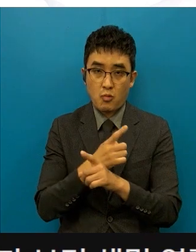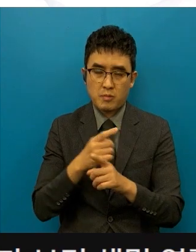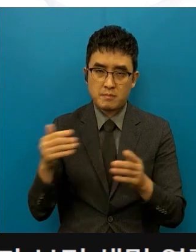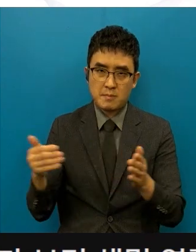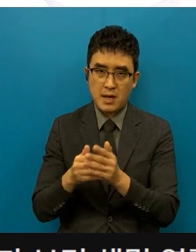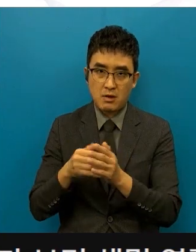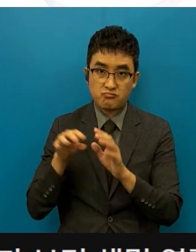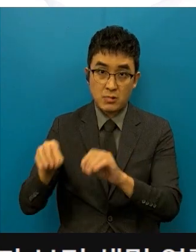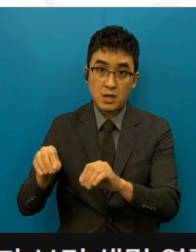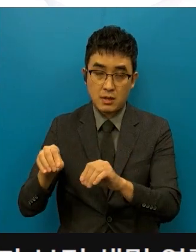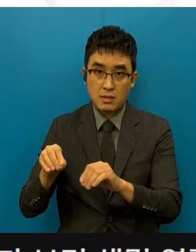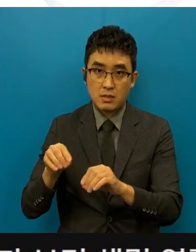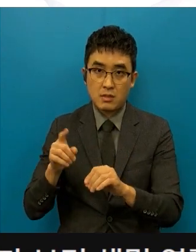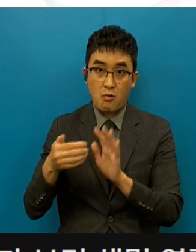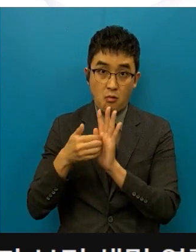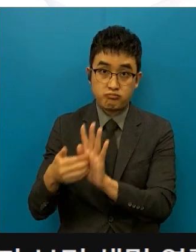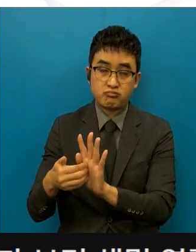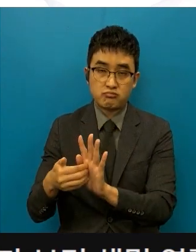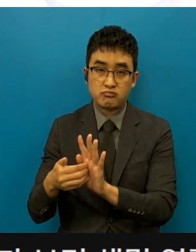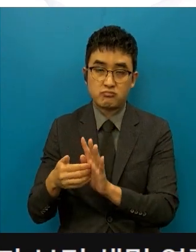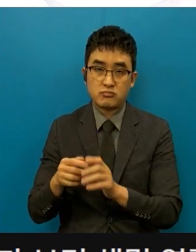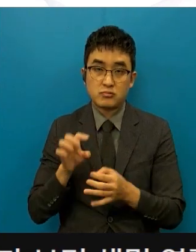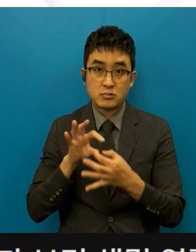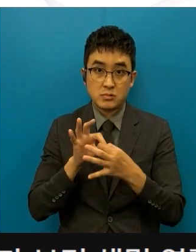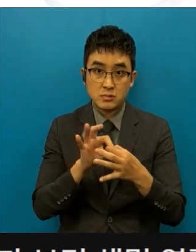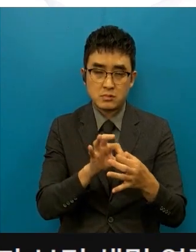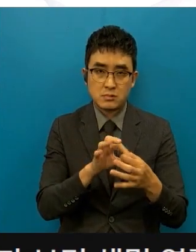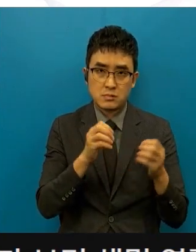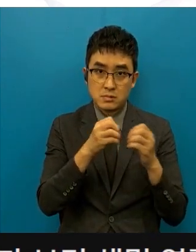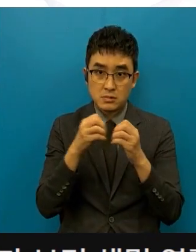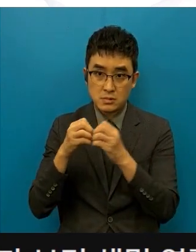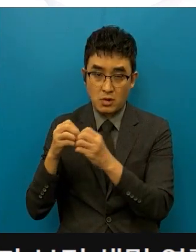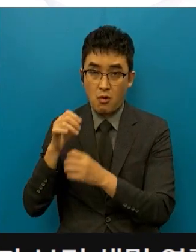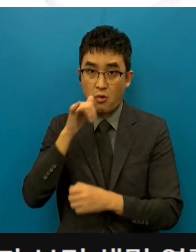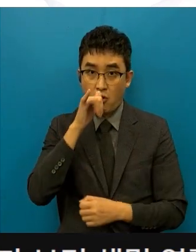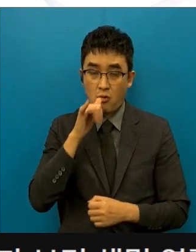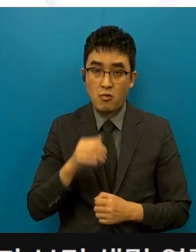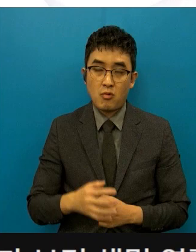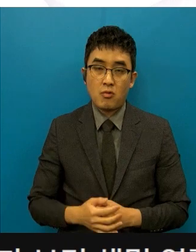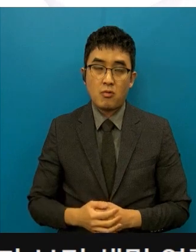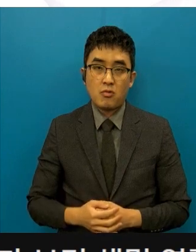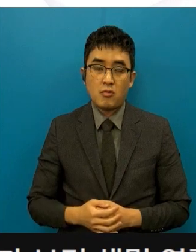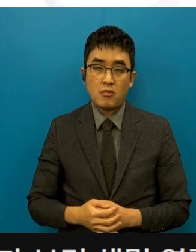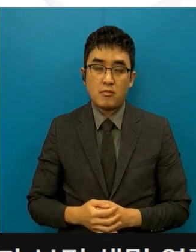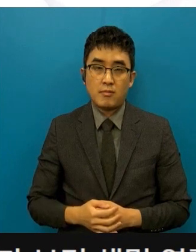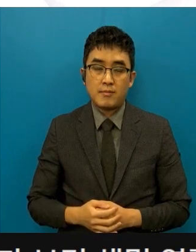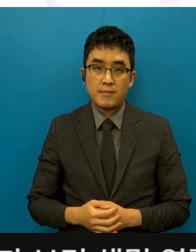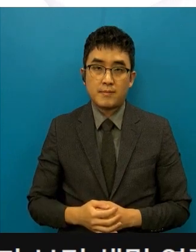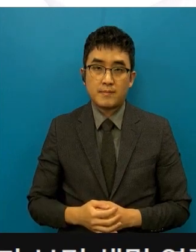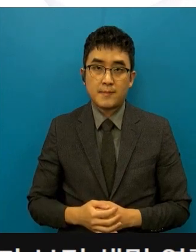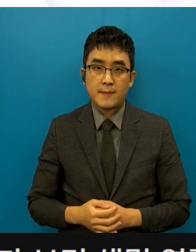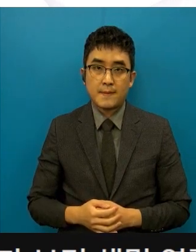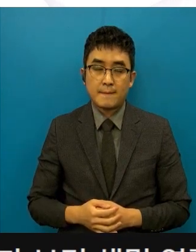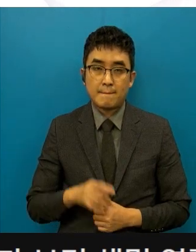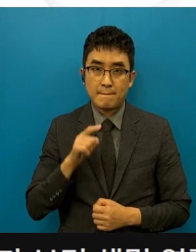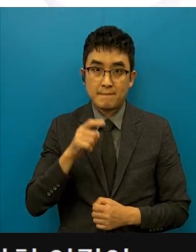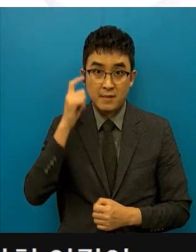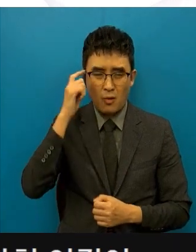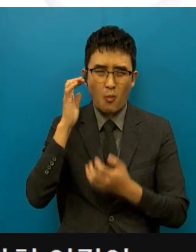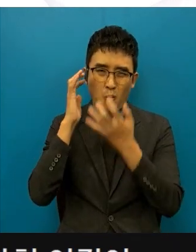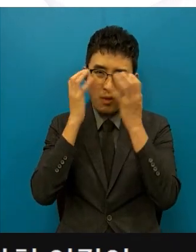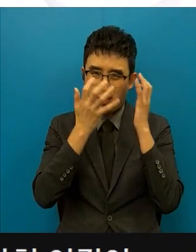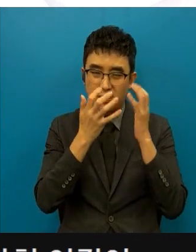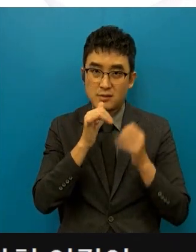then I see there is some positive developments or in favor developments on that subject, which is then reflected